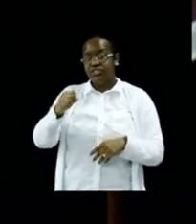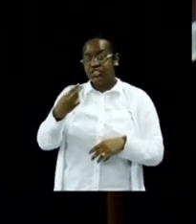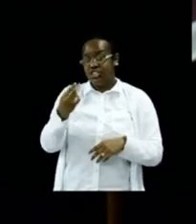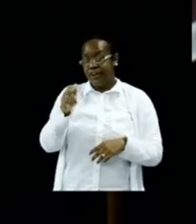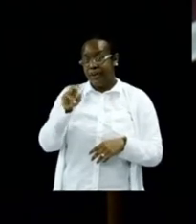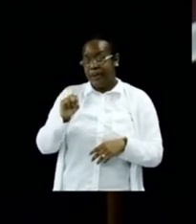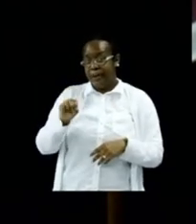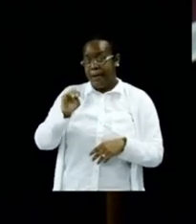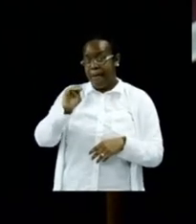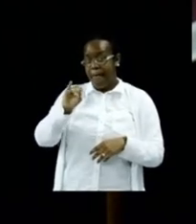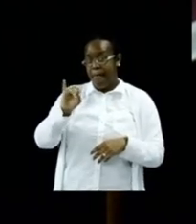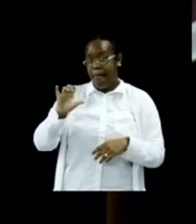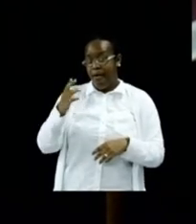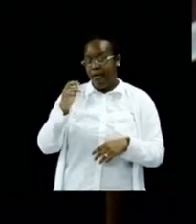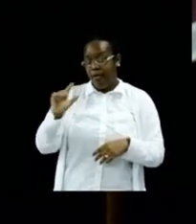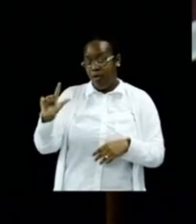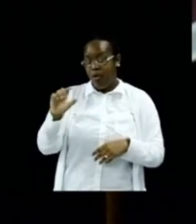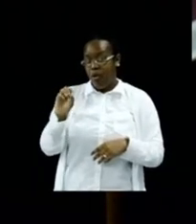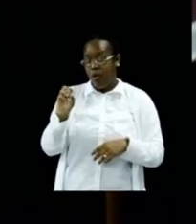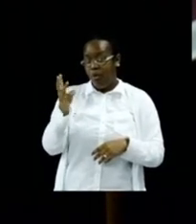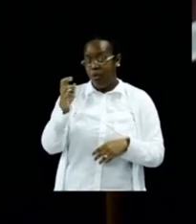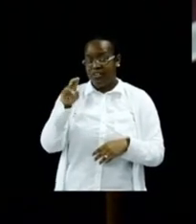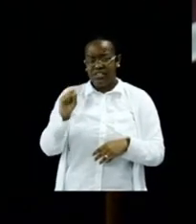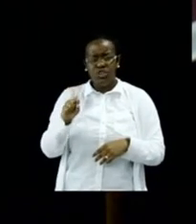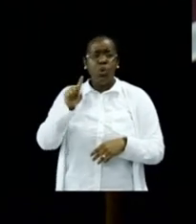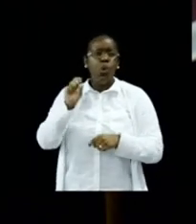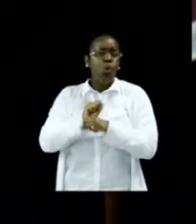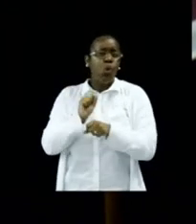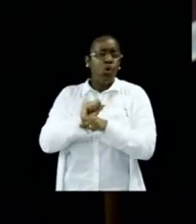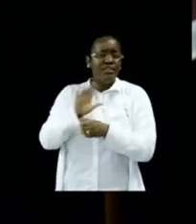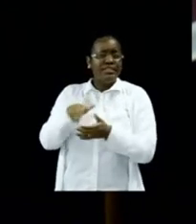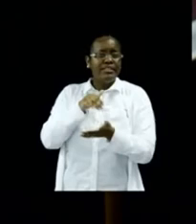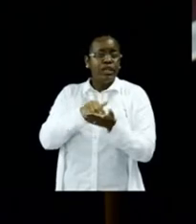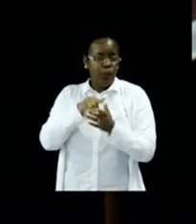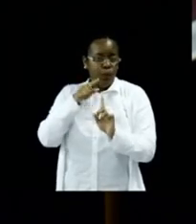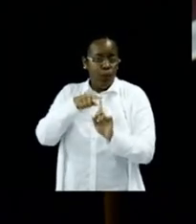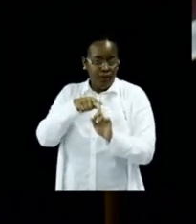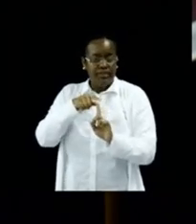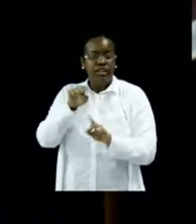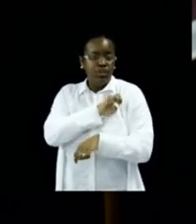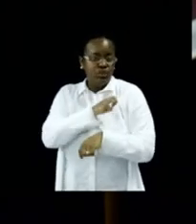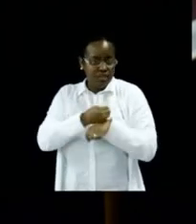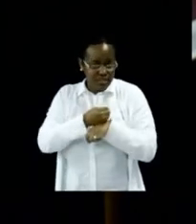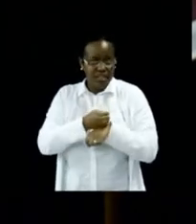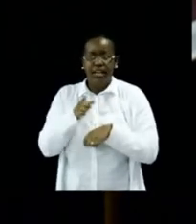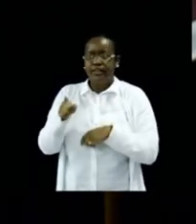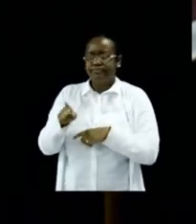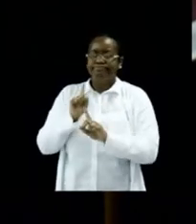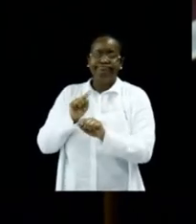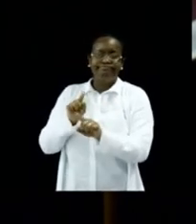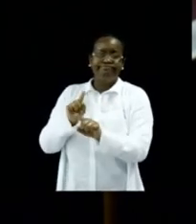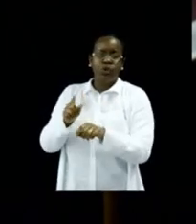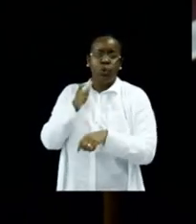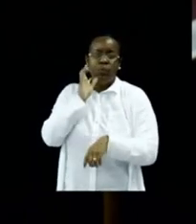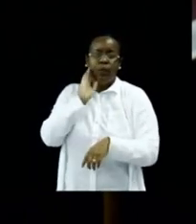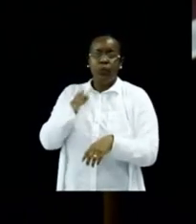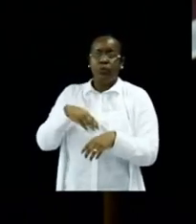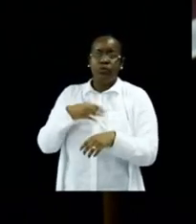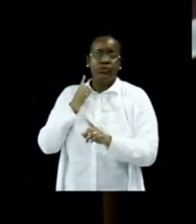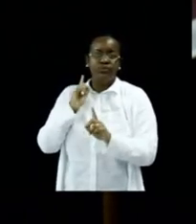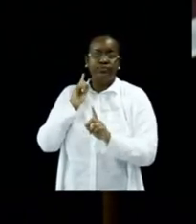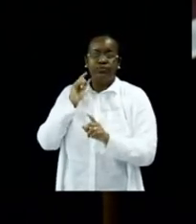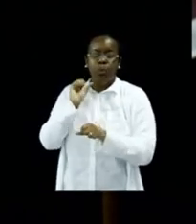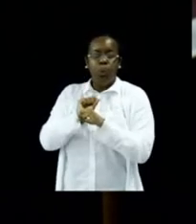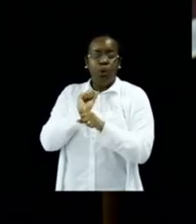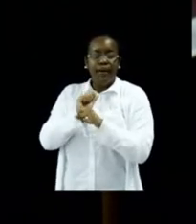Owens, she worked at Centerpoint, and she got to attend galas on a daily basis and decide who they were gonna give money to.